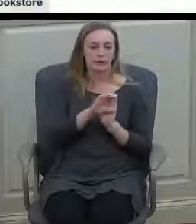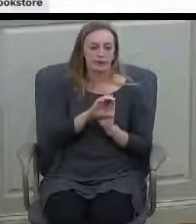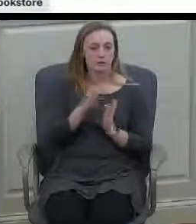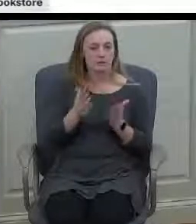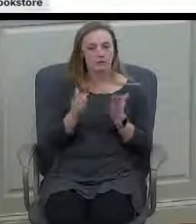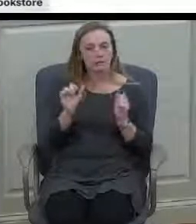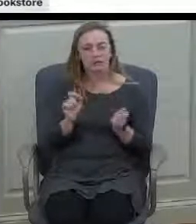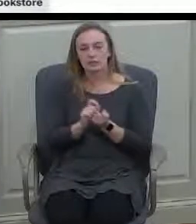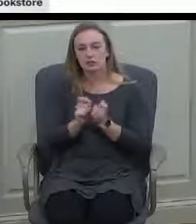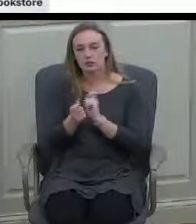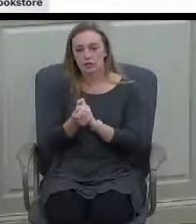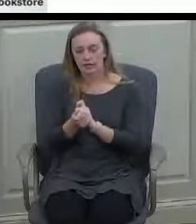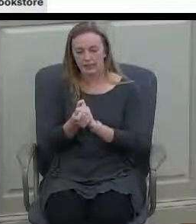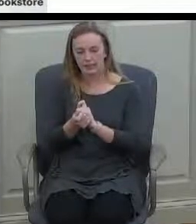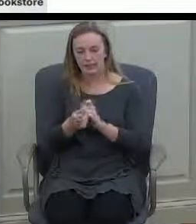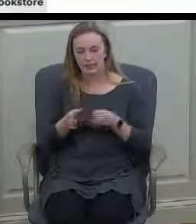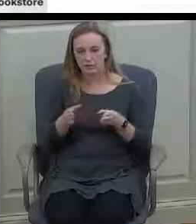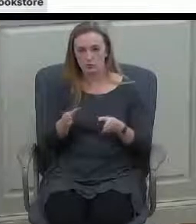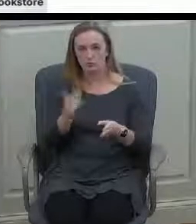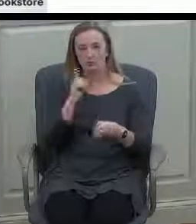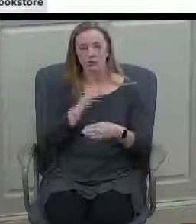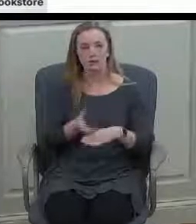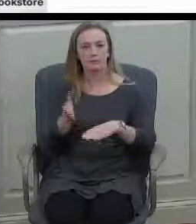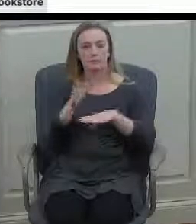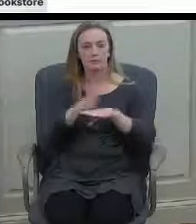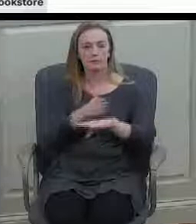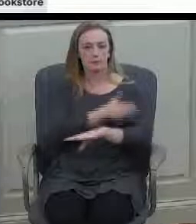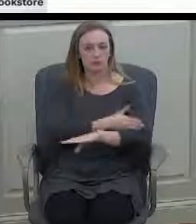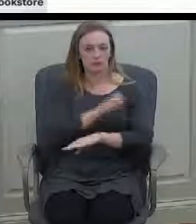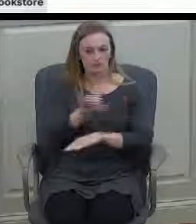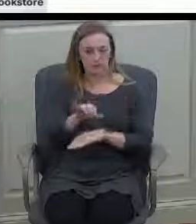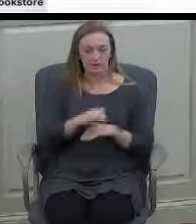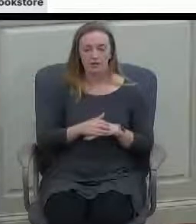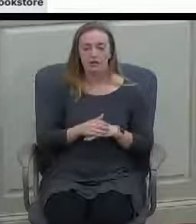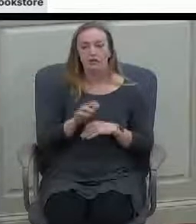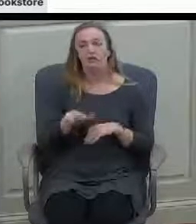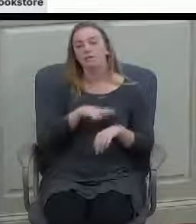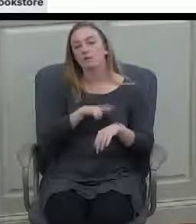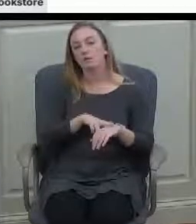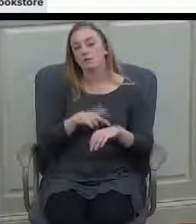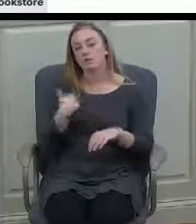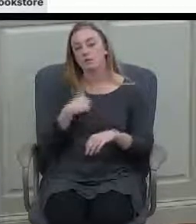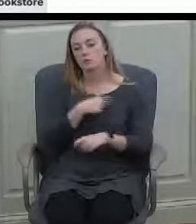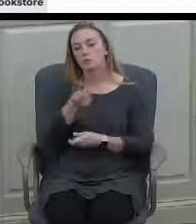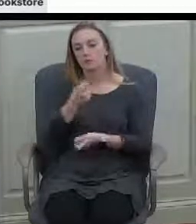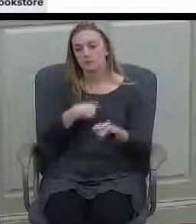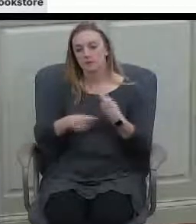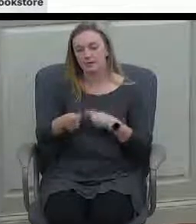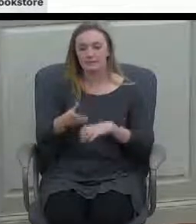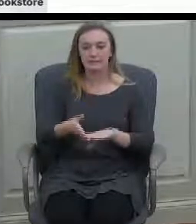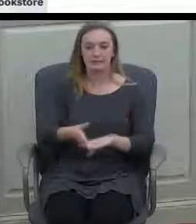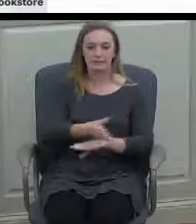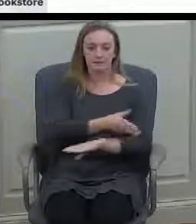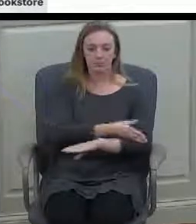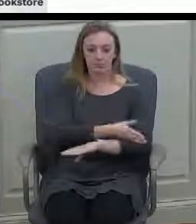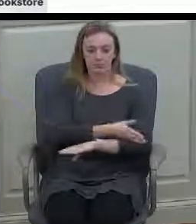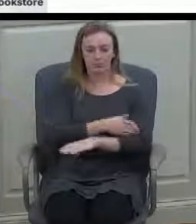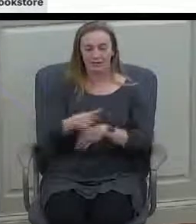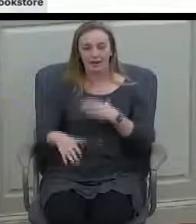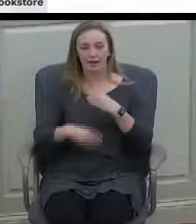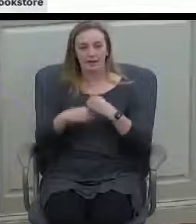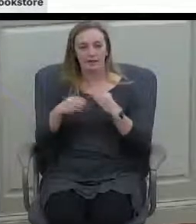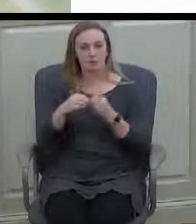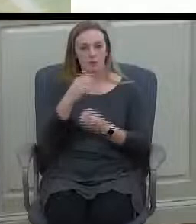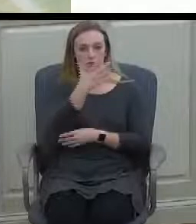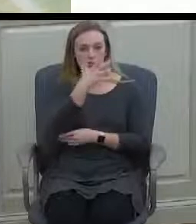change to the street to improve that. And of course, we're replacing and improving and in fact adding more